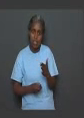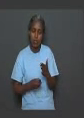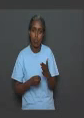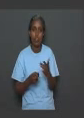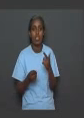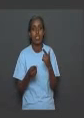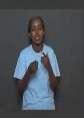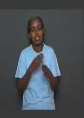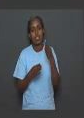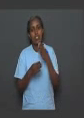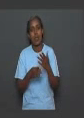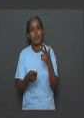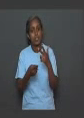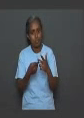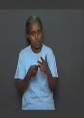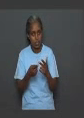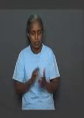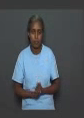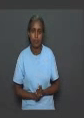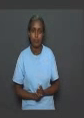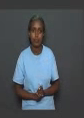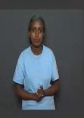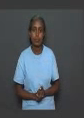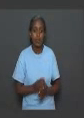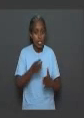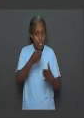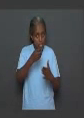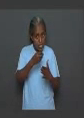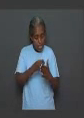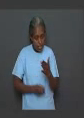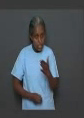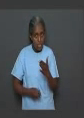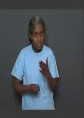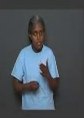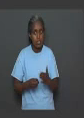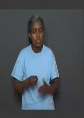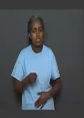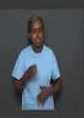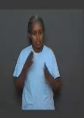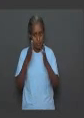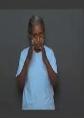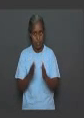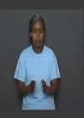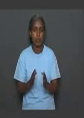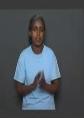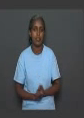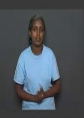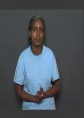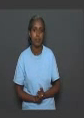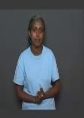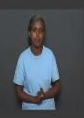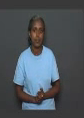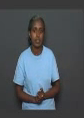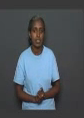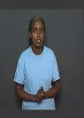step 3. The result is the determinant.